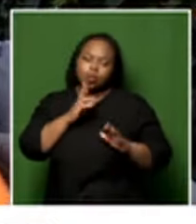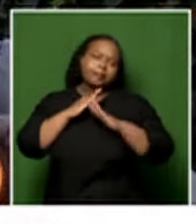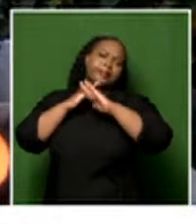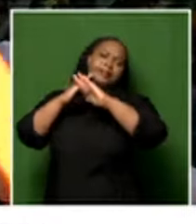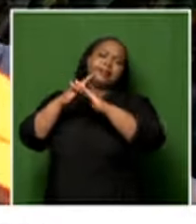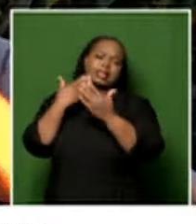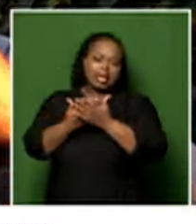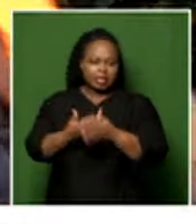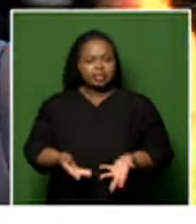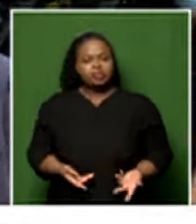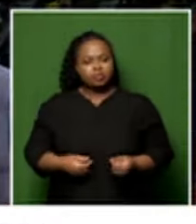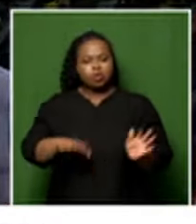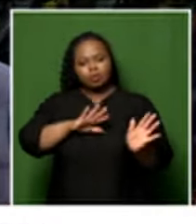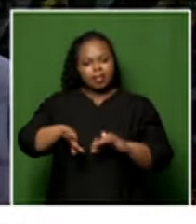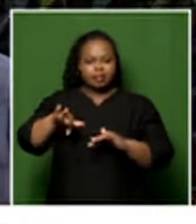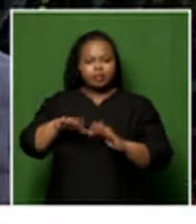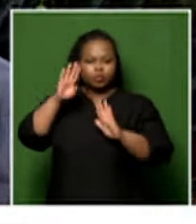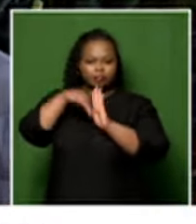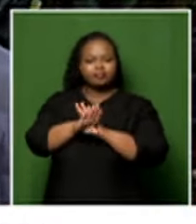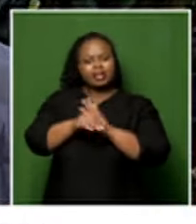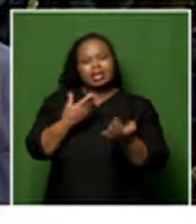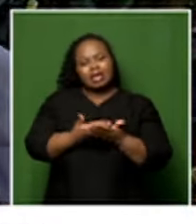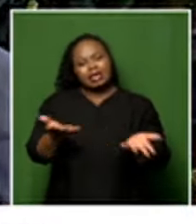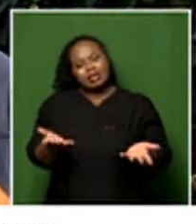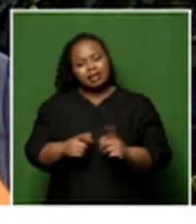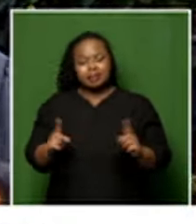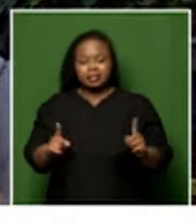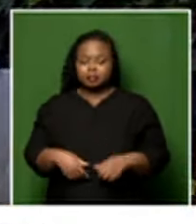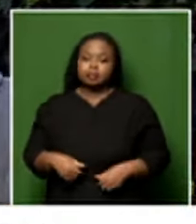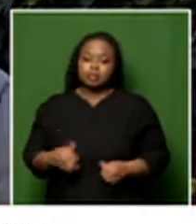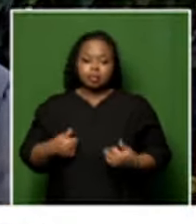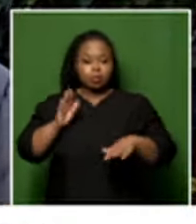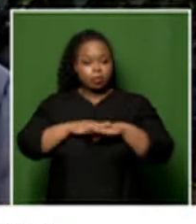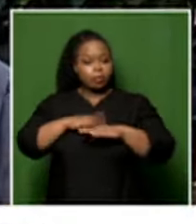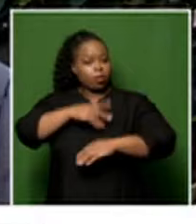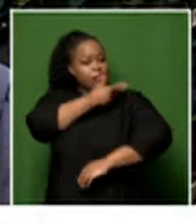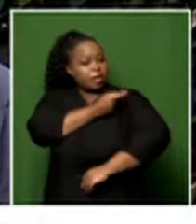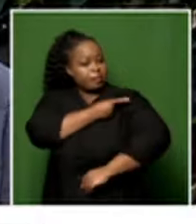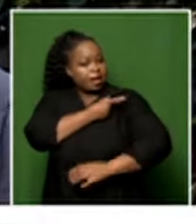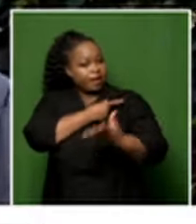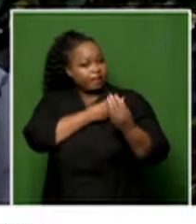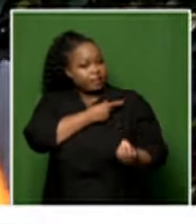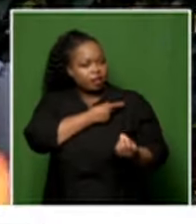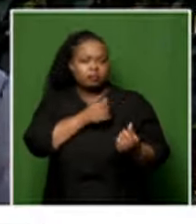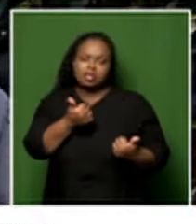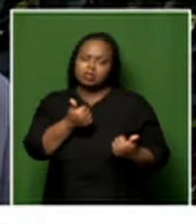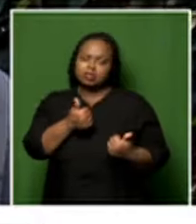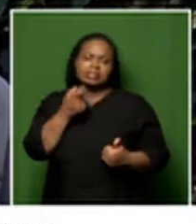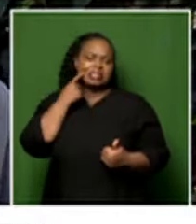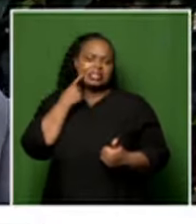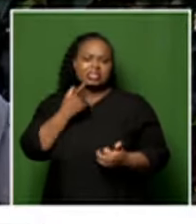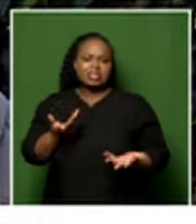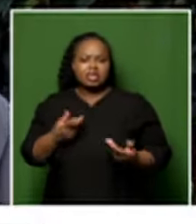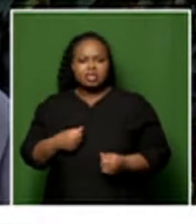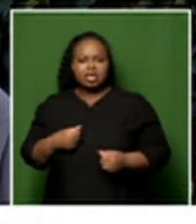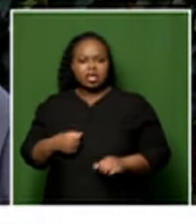we'll bypass it, or there'll just be a blip in the radar. But obviously, the more people that get vaccinated, the more people that had it, the less